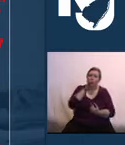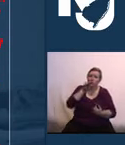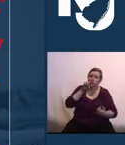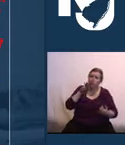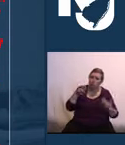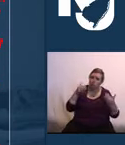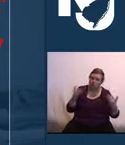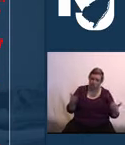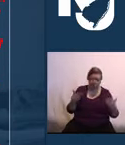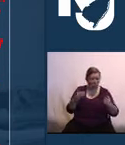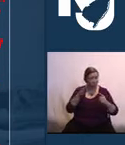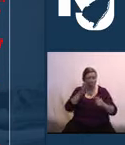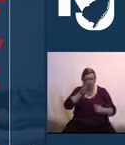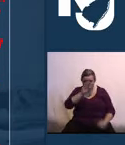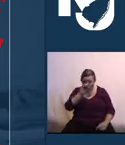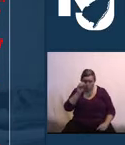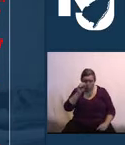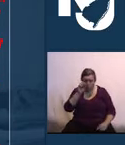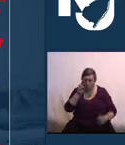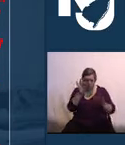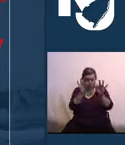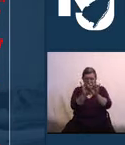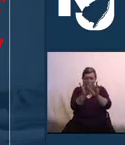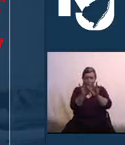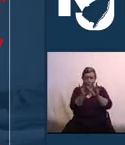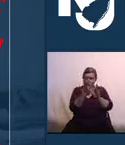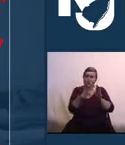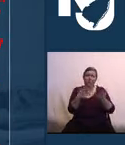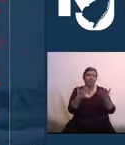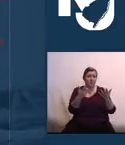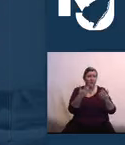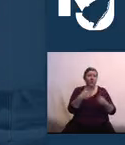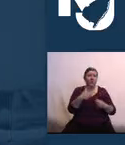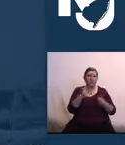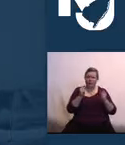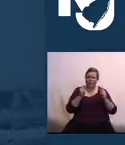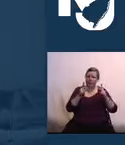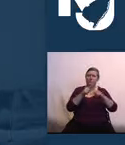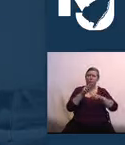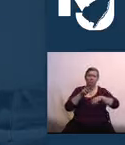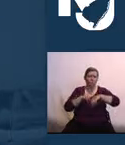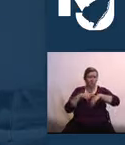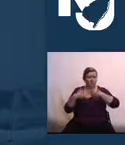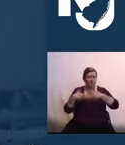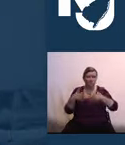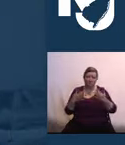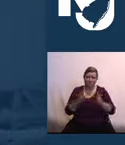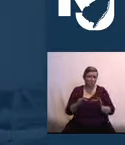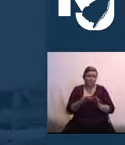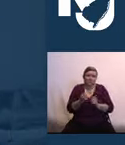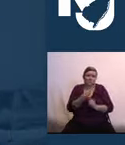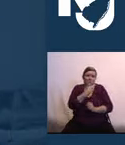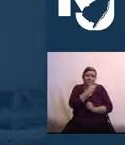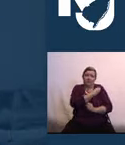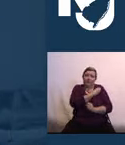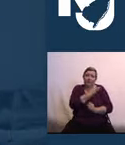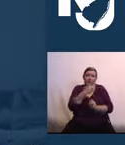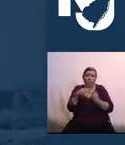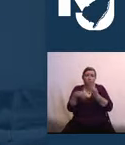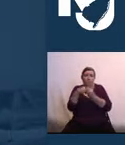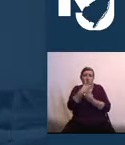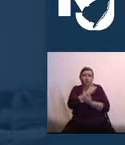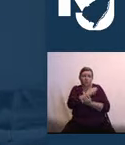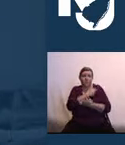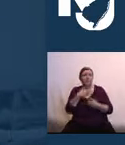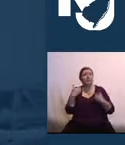to a true and lasting sense of normal. And lastly, for the numbers, let's look at the updated figures